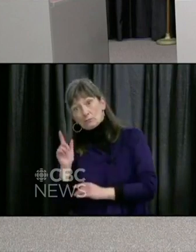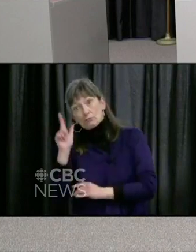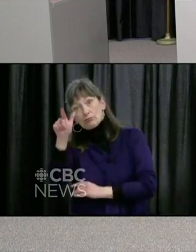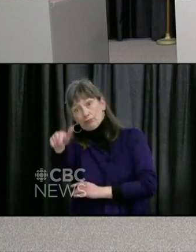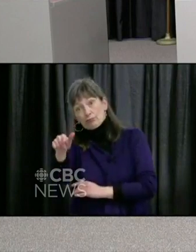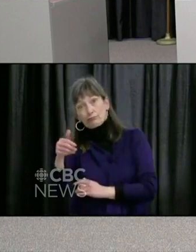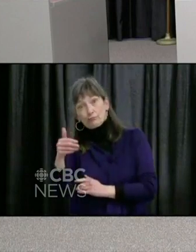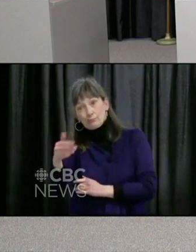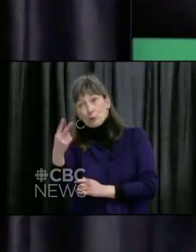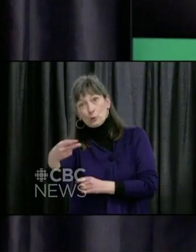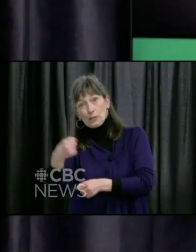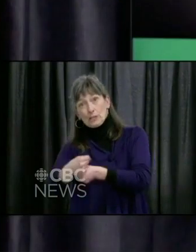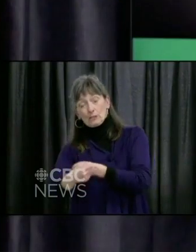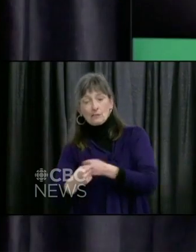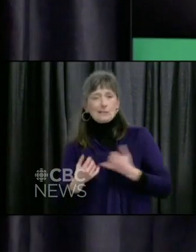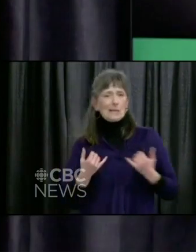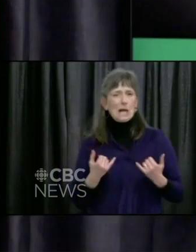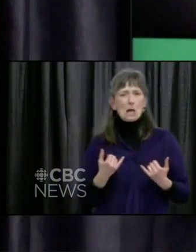scenarios that you had in the first